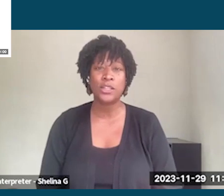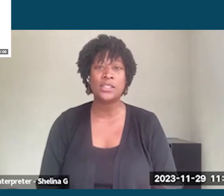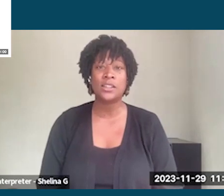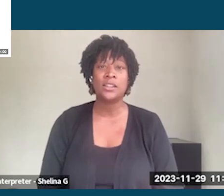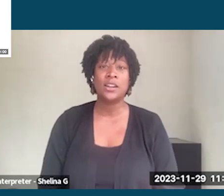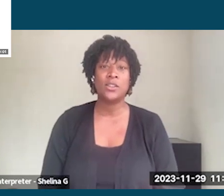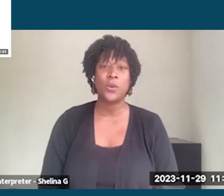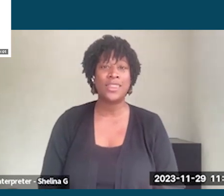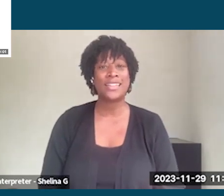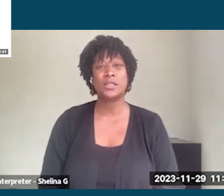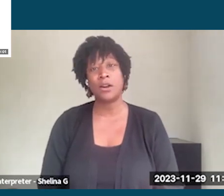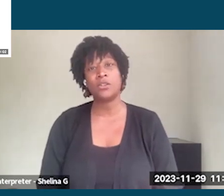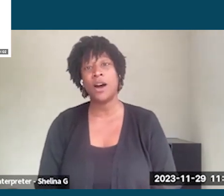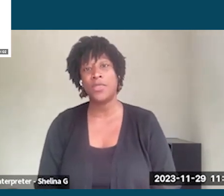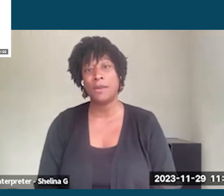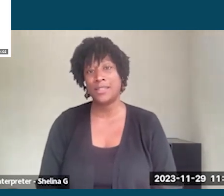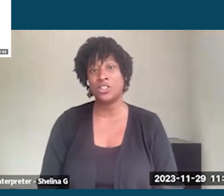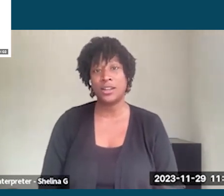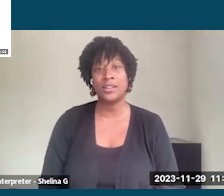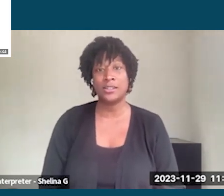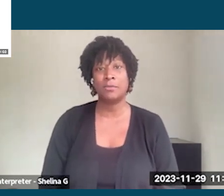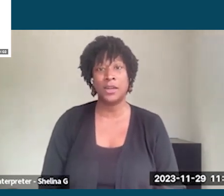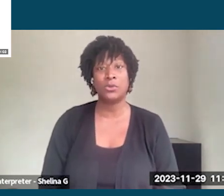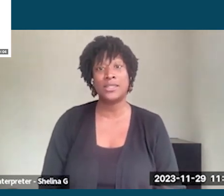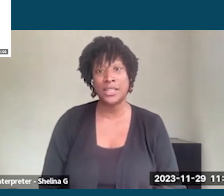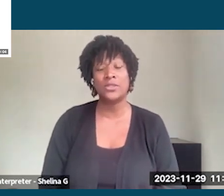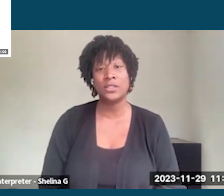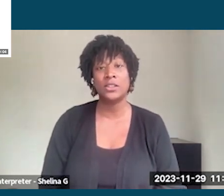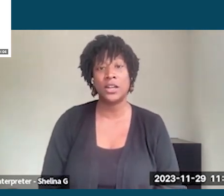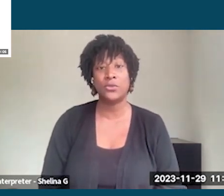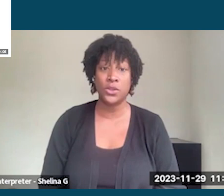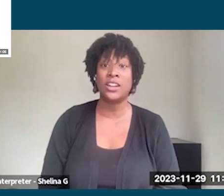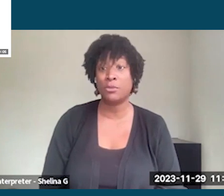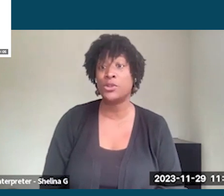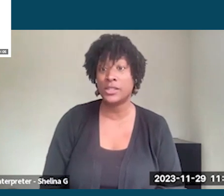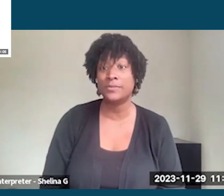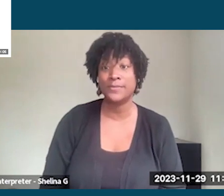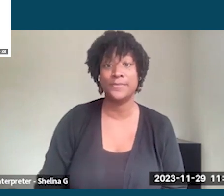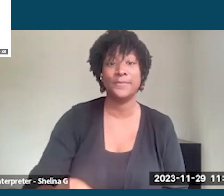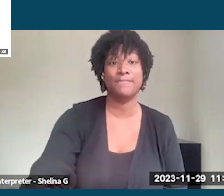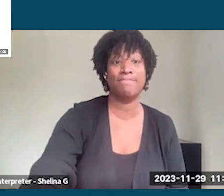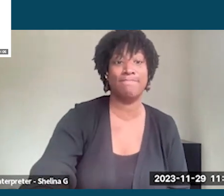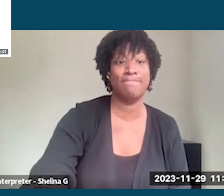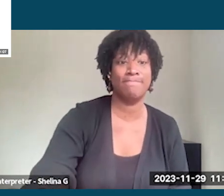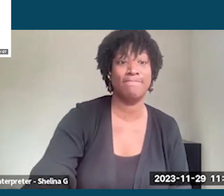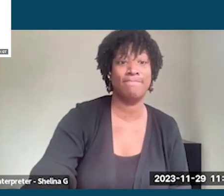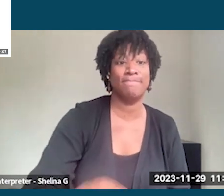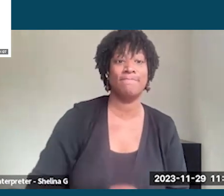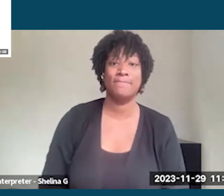they interpret, the way they expound upon the message that is being received for the deaf person.